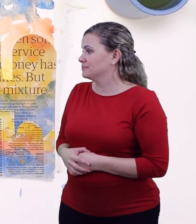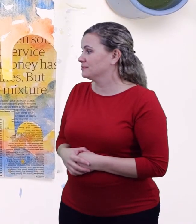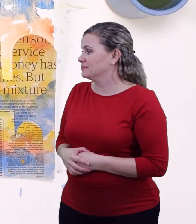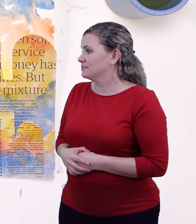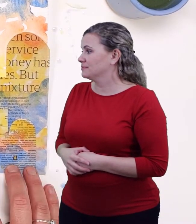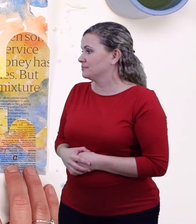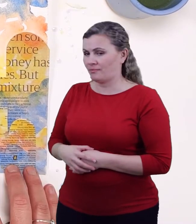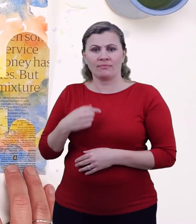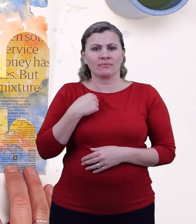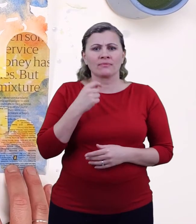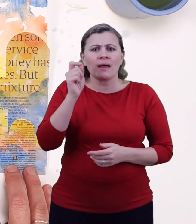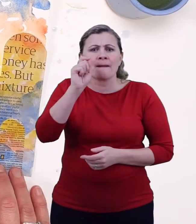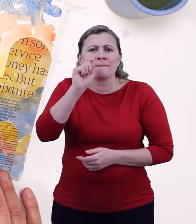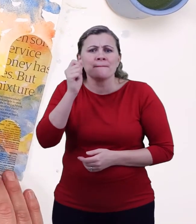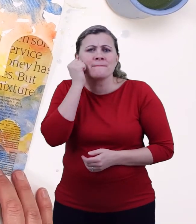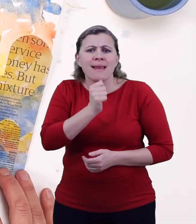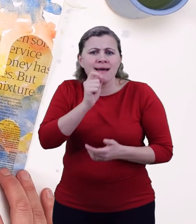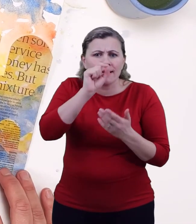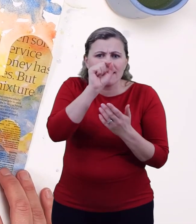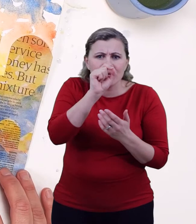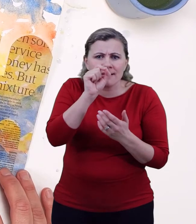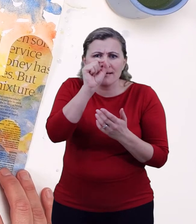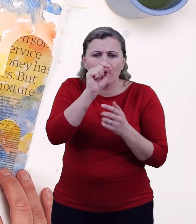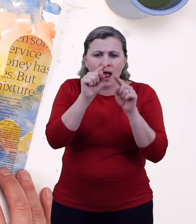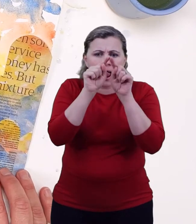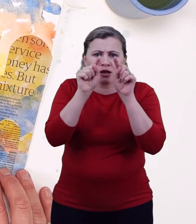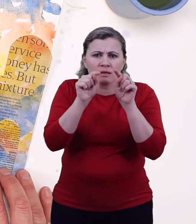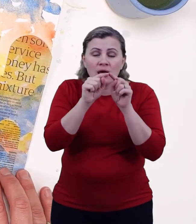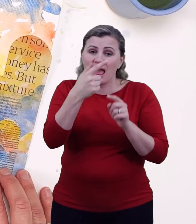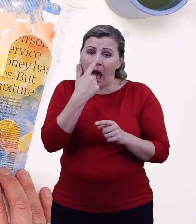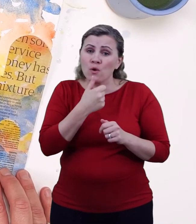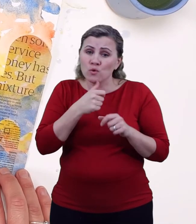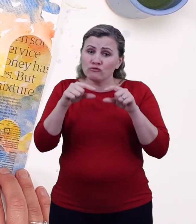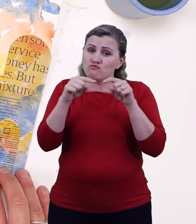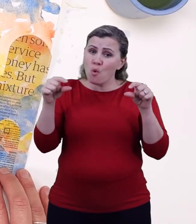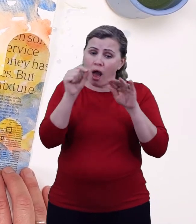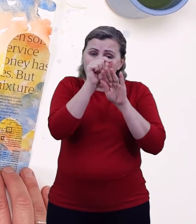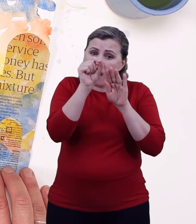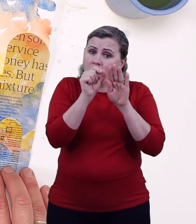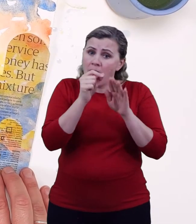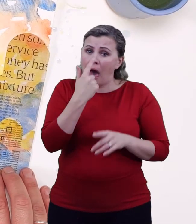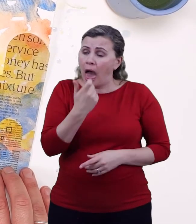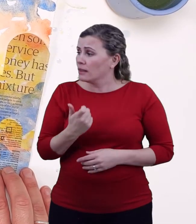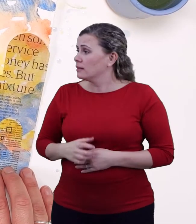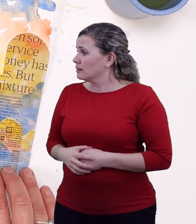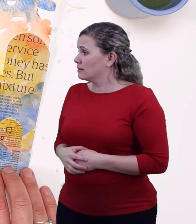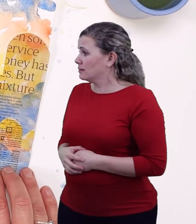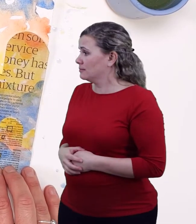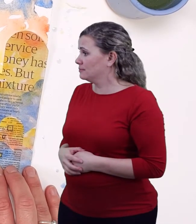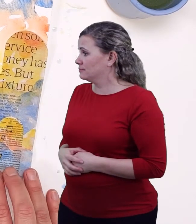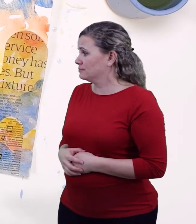pen, go around your small yellow windows to create a clearer window shape. You might want to use a ruler.